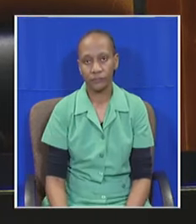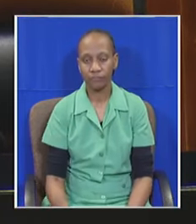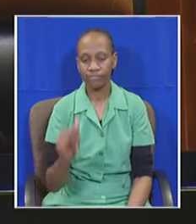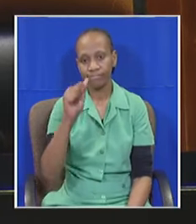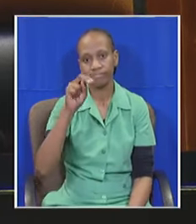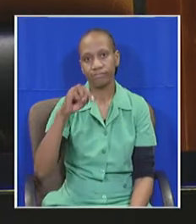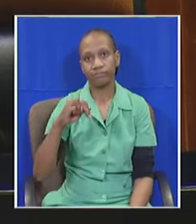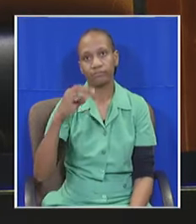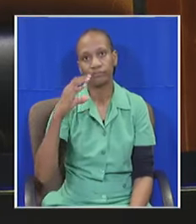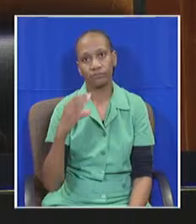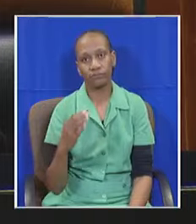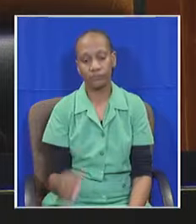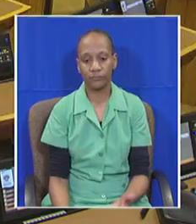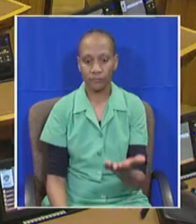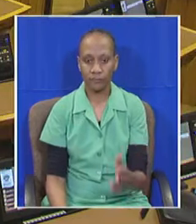ANC Magikan.